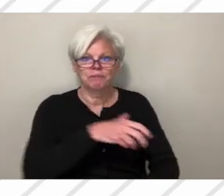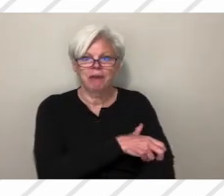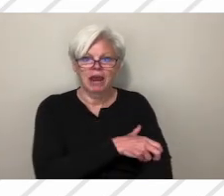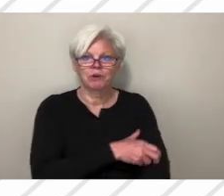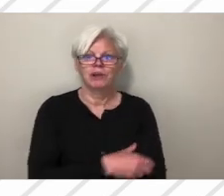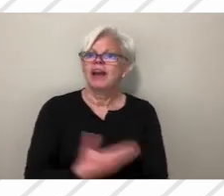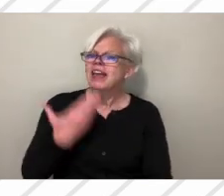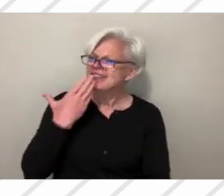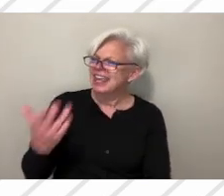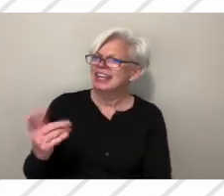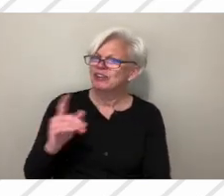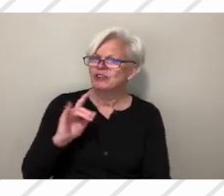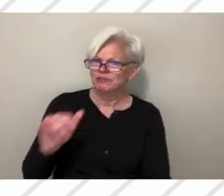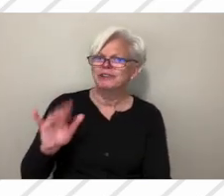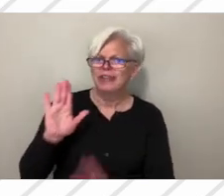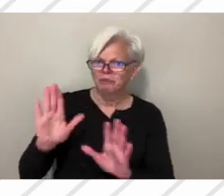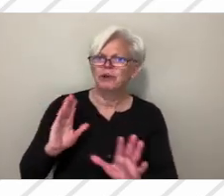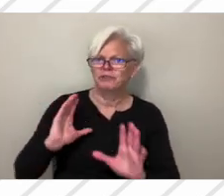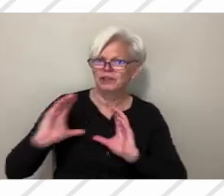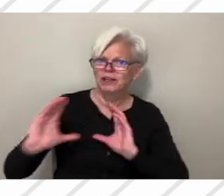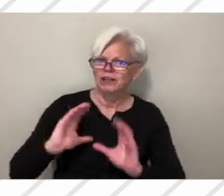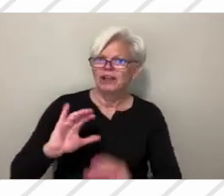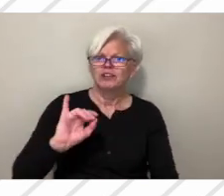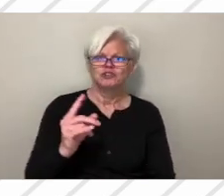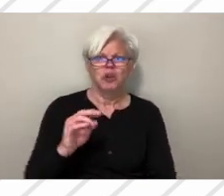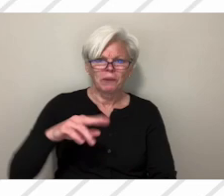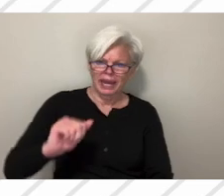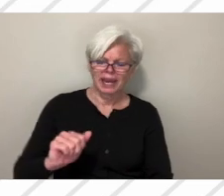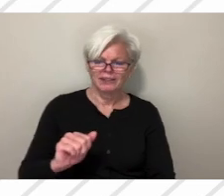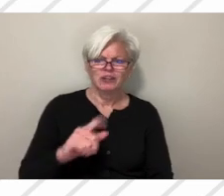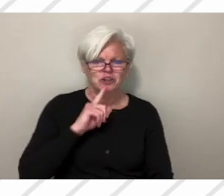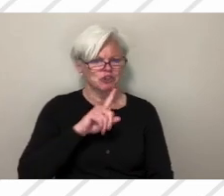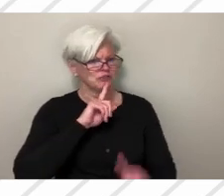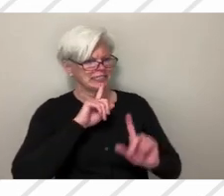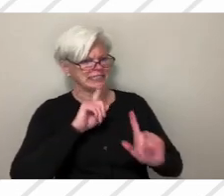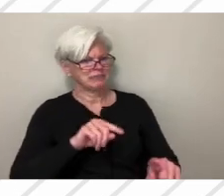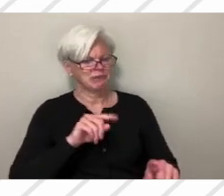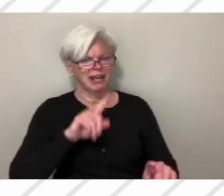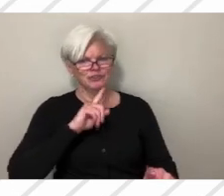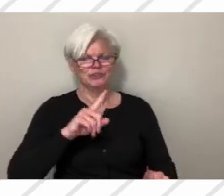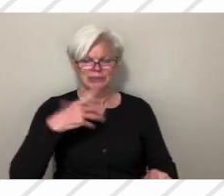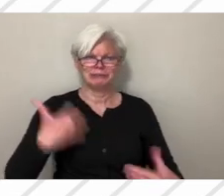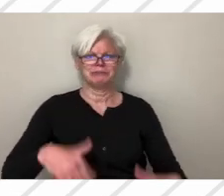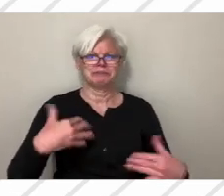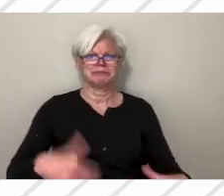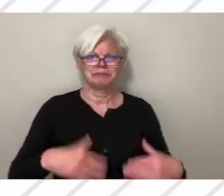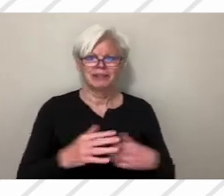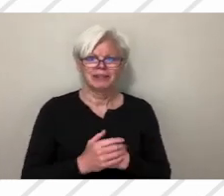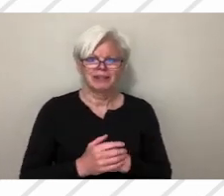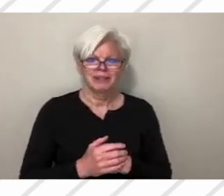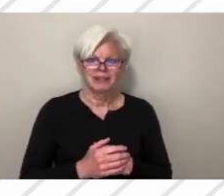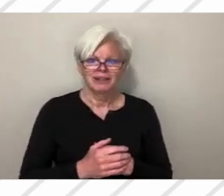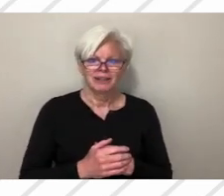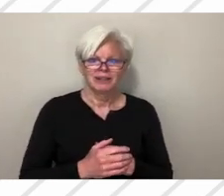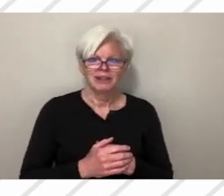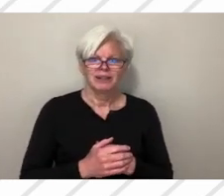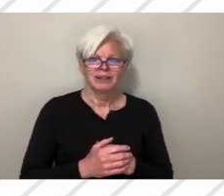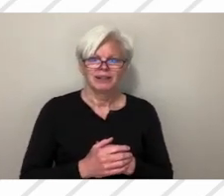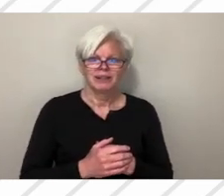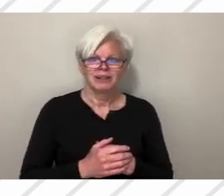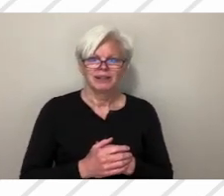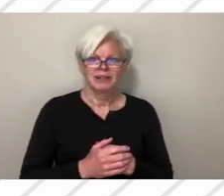generous conversation. And Joanna dropped the mic on her response to Shea Amanda Tachi Inishia, Nanish Eja Tachi